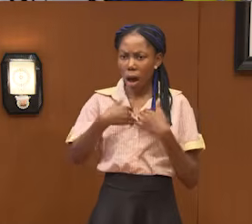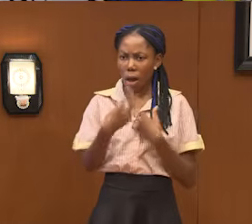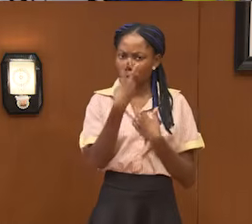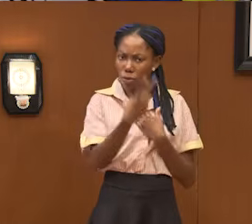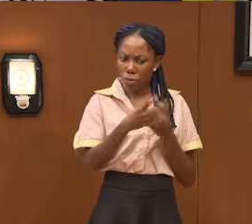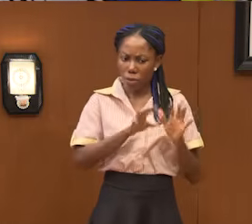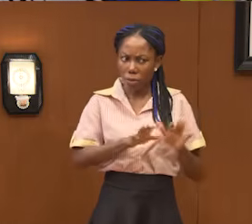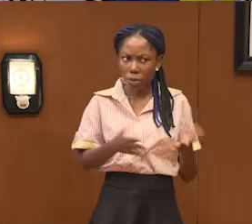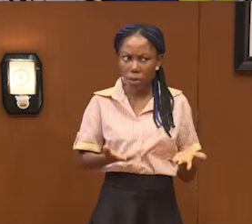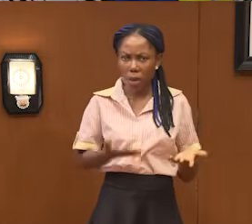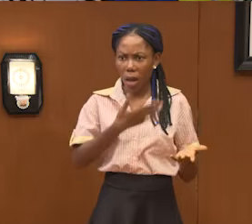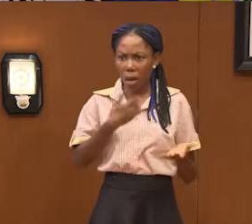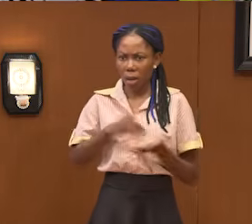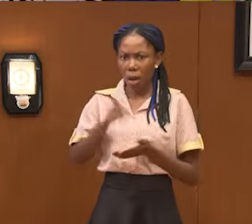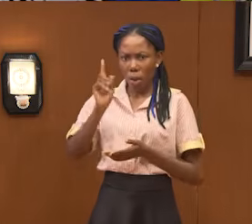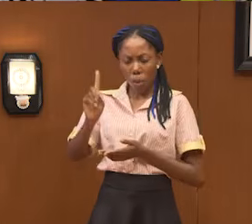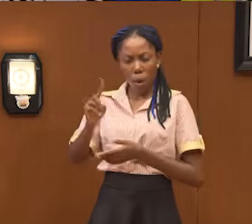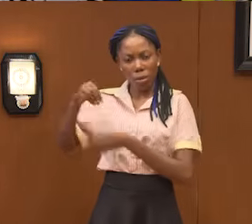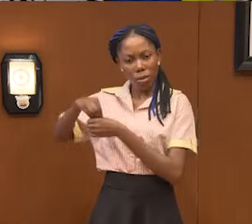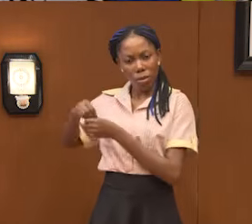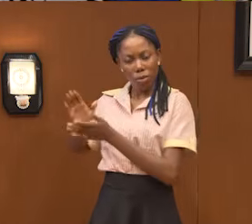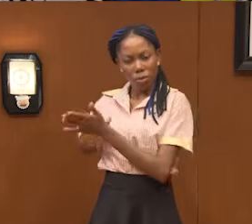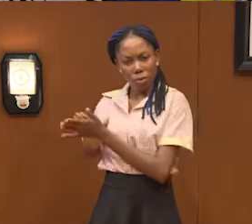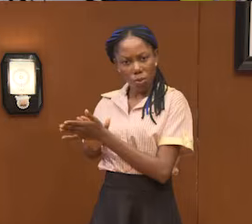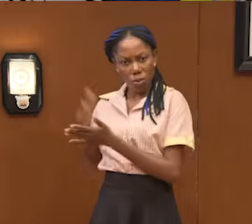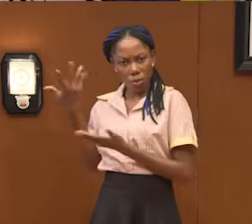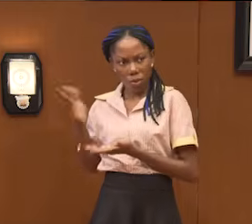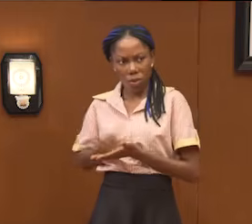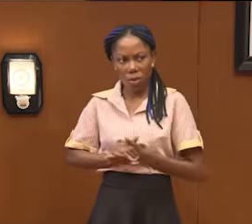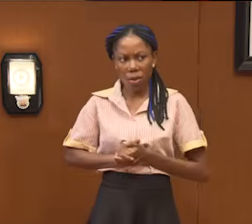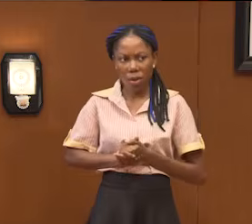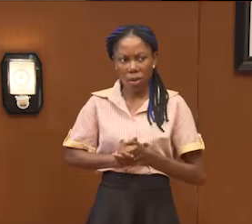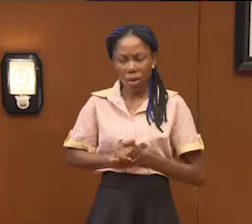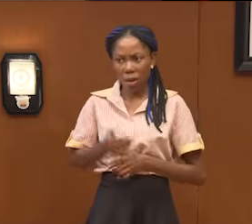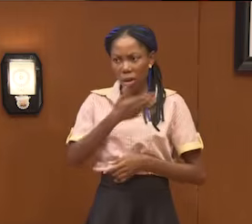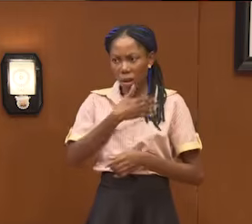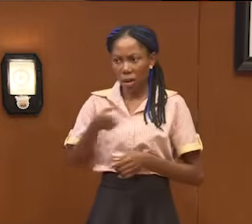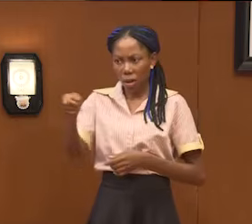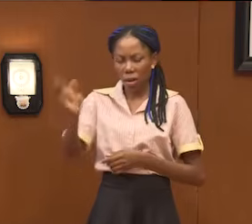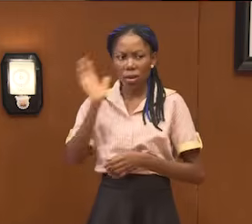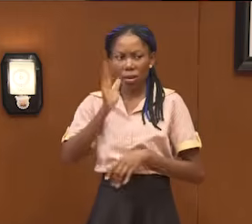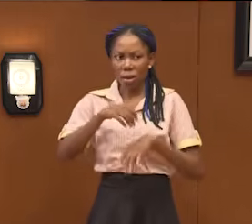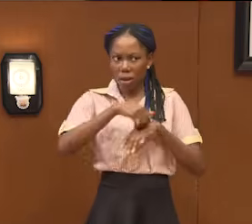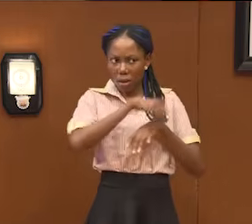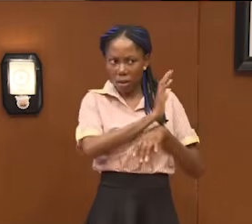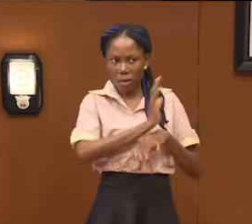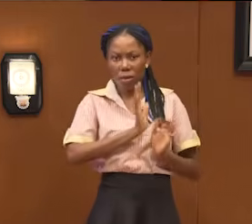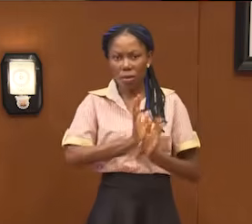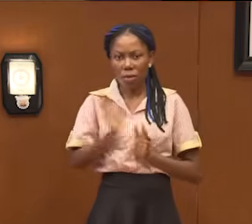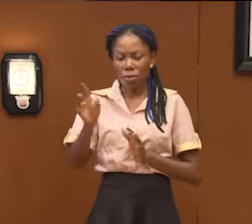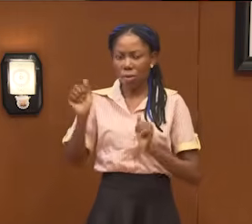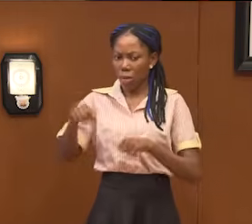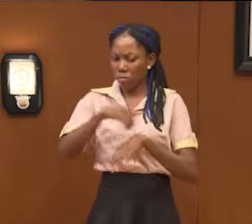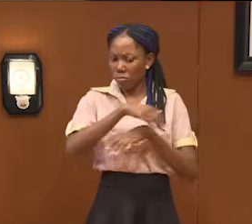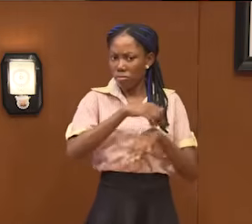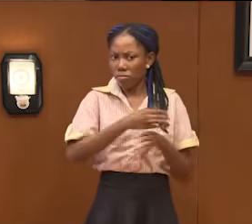with her, and you still have one in school. Yes. The one in the school? You'll be seeing that one, because you can be settling that